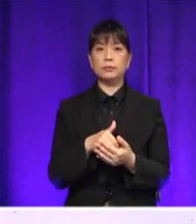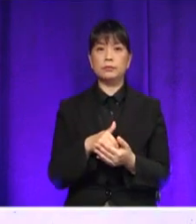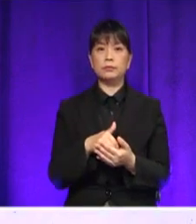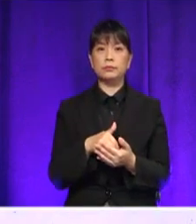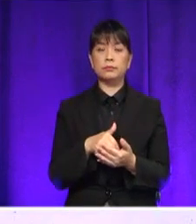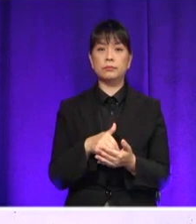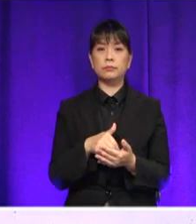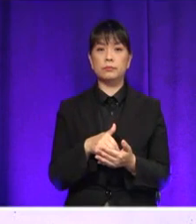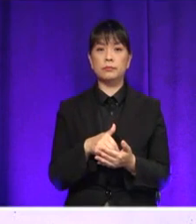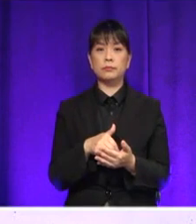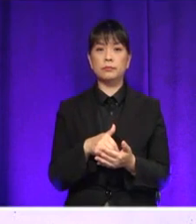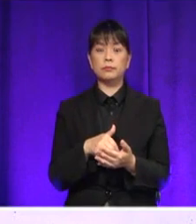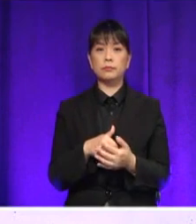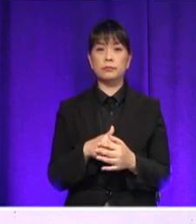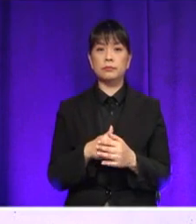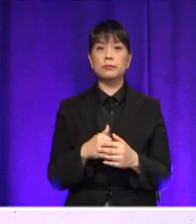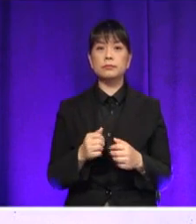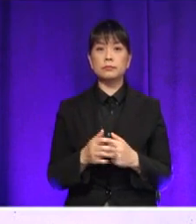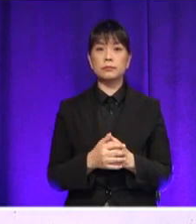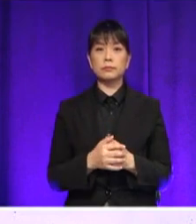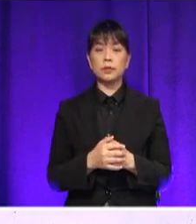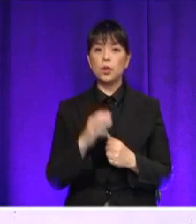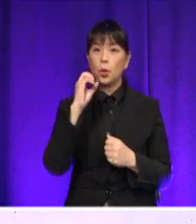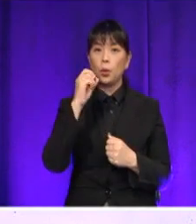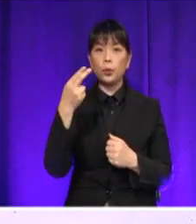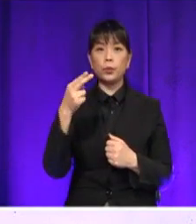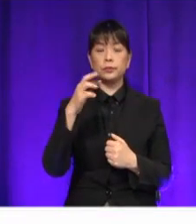Oh, really?